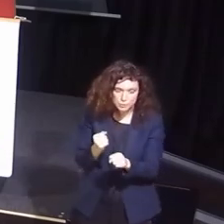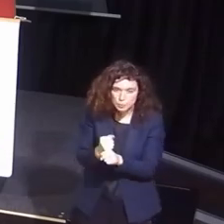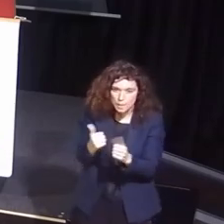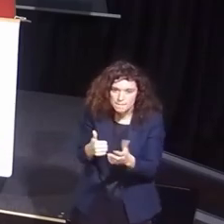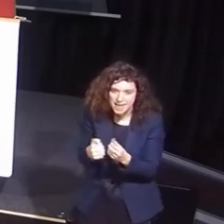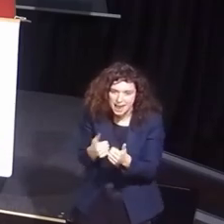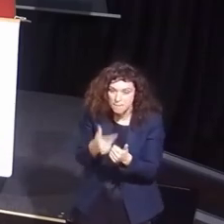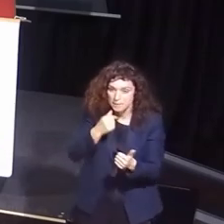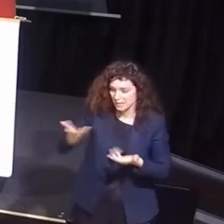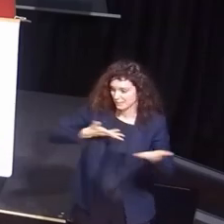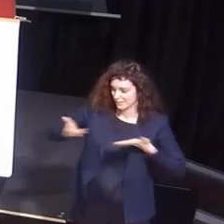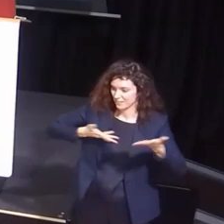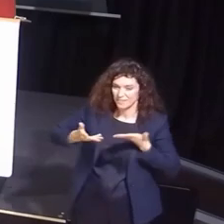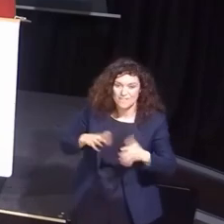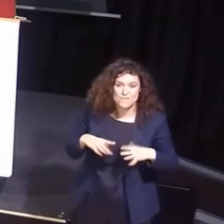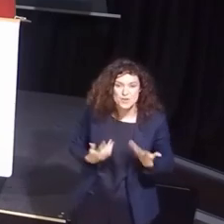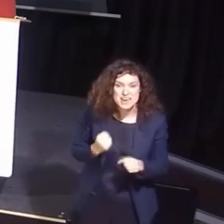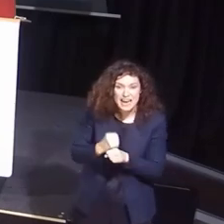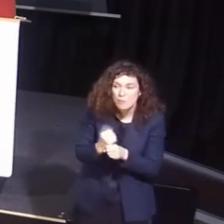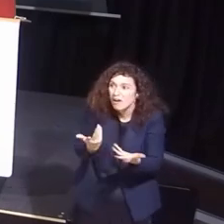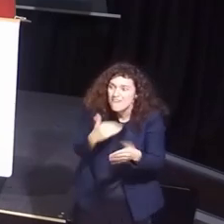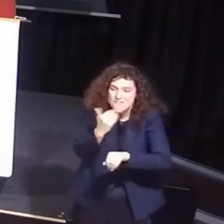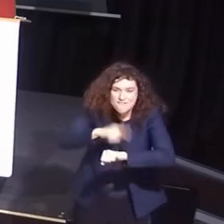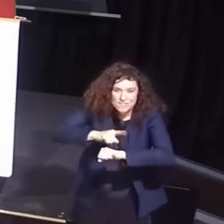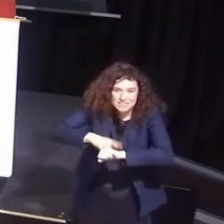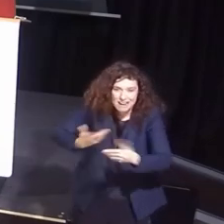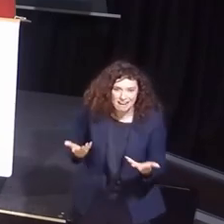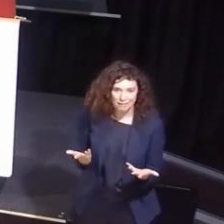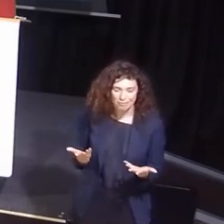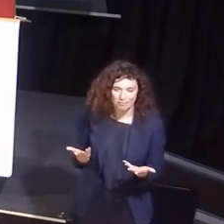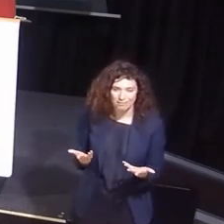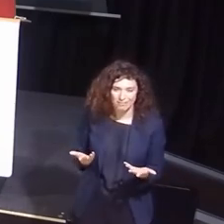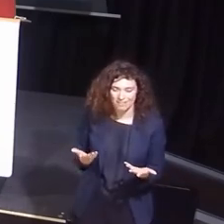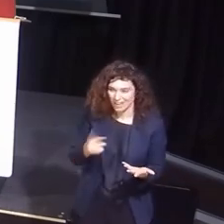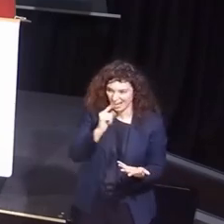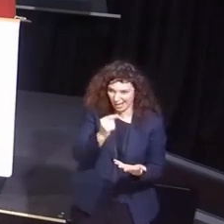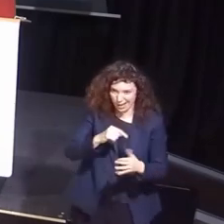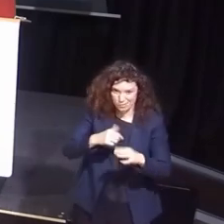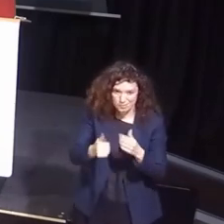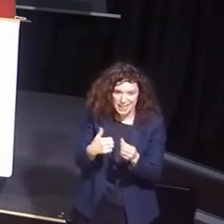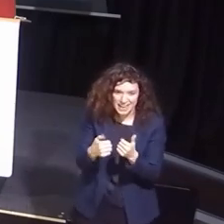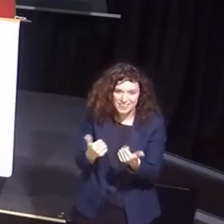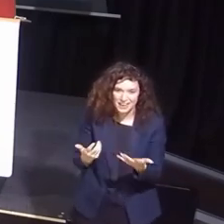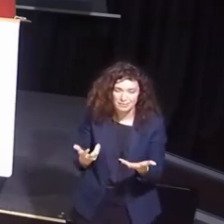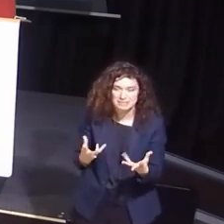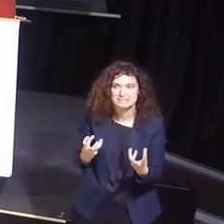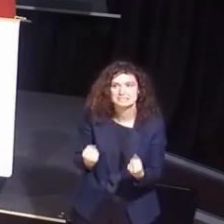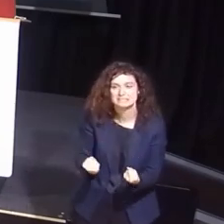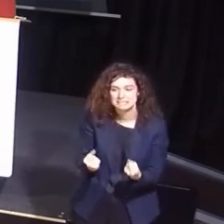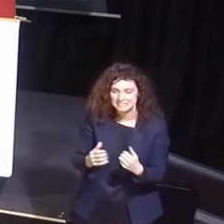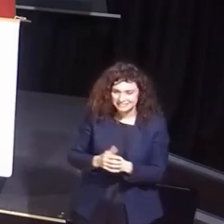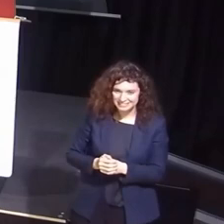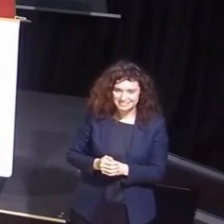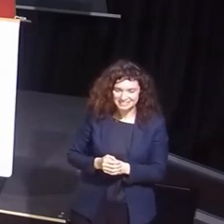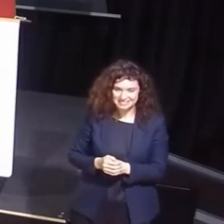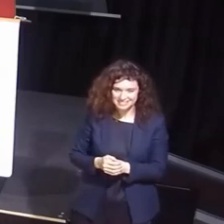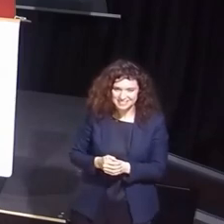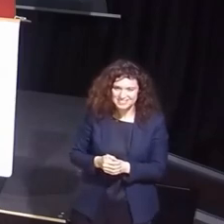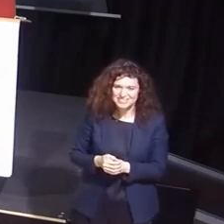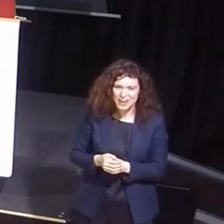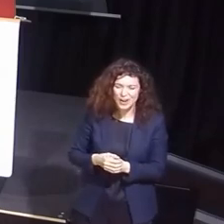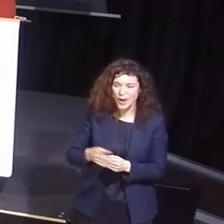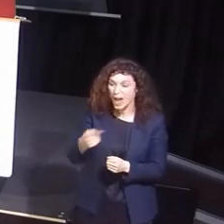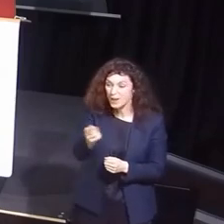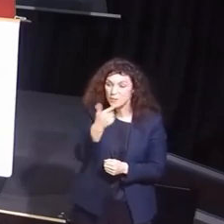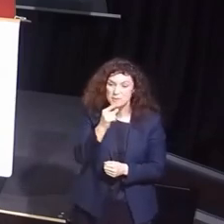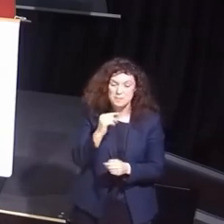giving me games for free now. And like, now I don't even have time to play them. It's the money tag. And so like, all these wins that